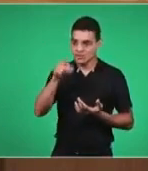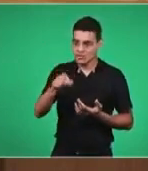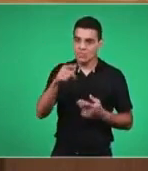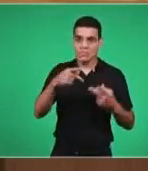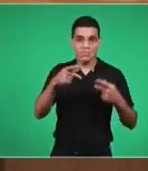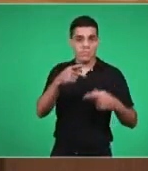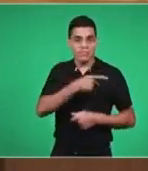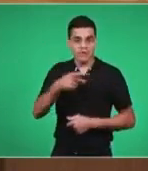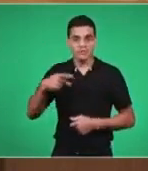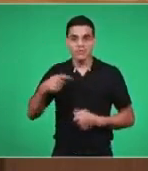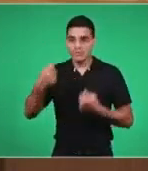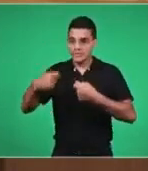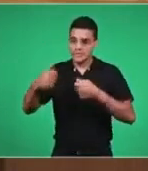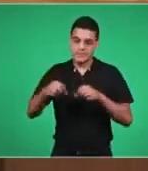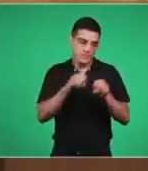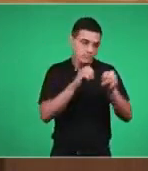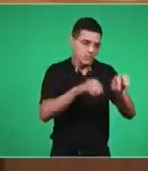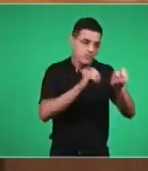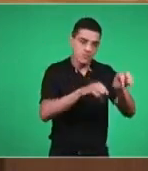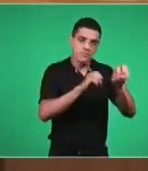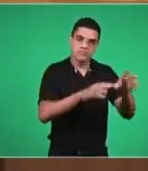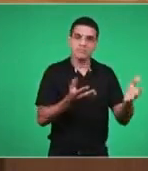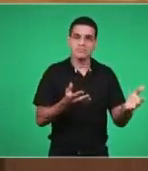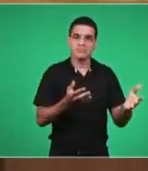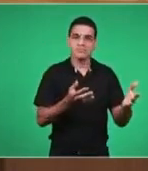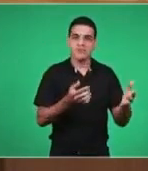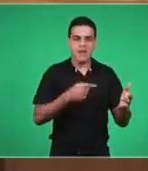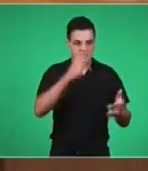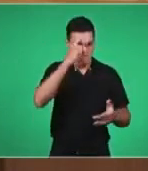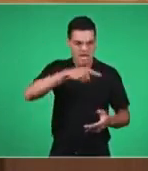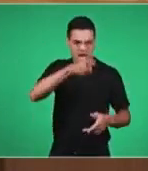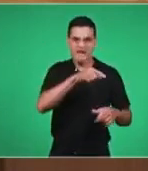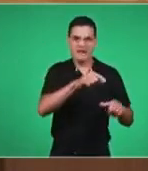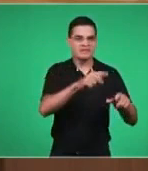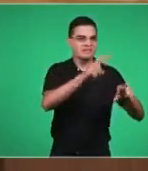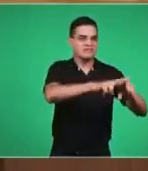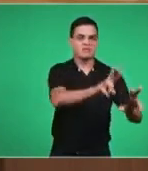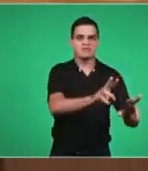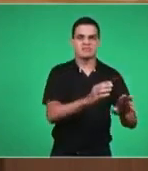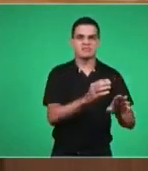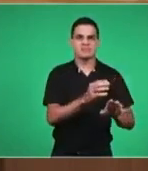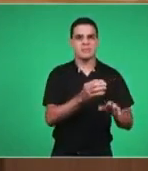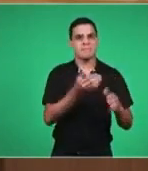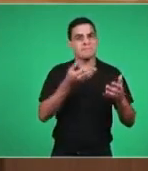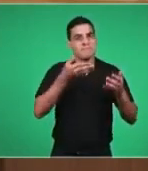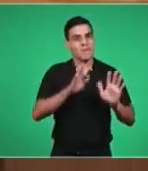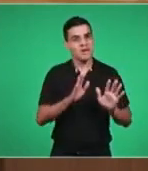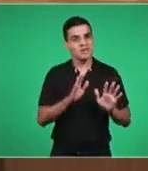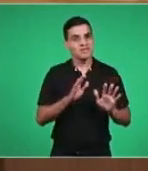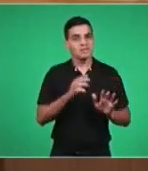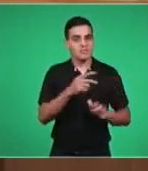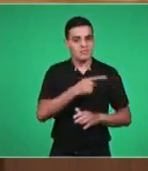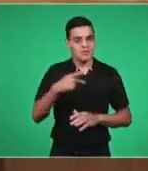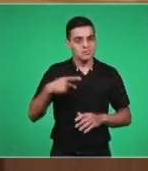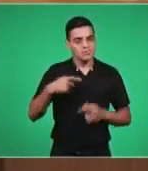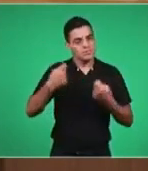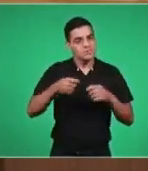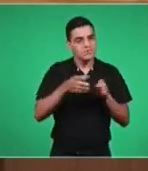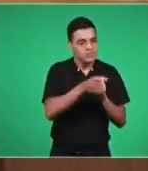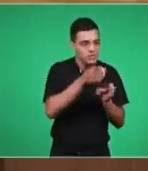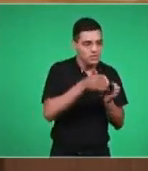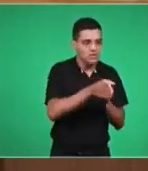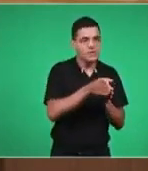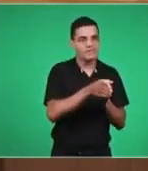going to be the pastor's fault. And the pastor is not going to call anyone out, but he's going to guide and teach the church.